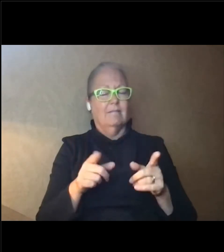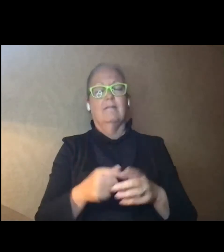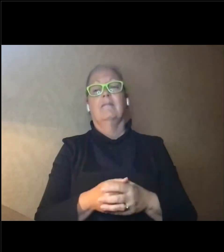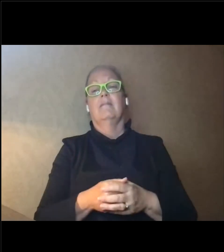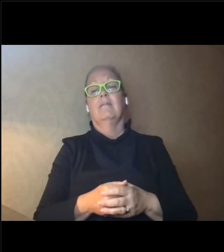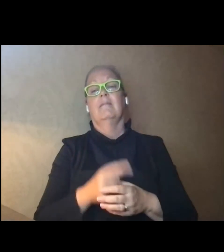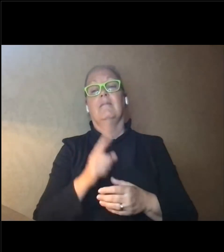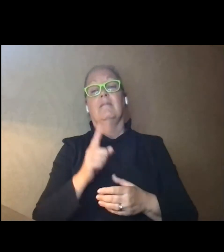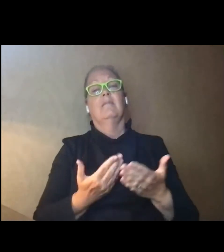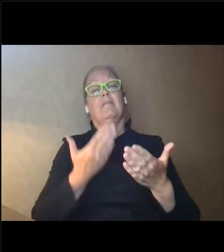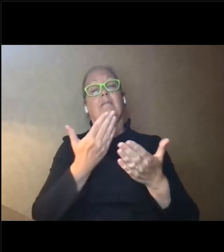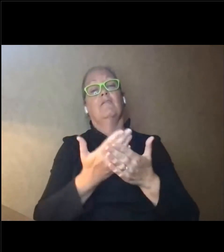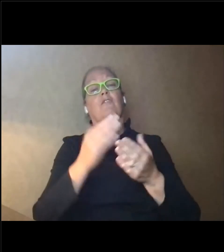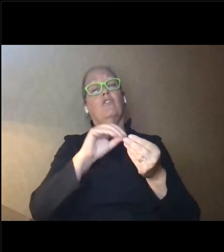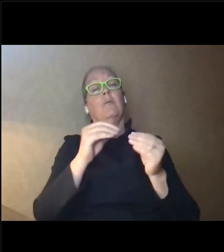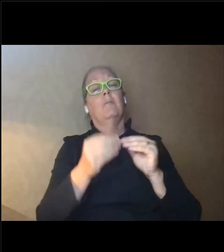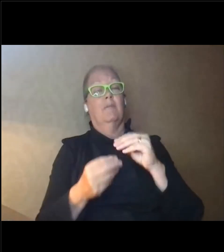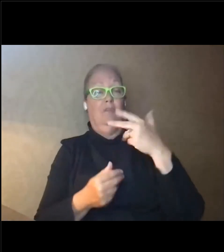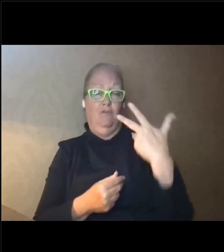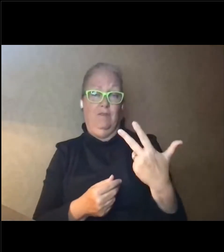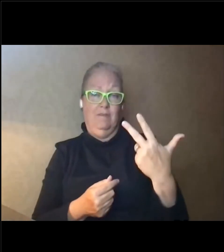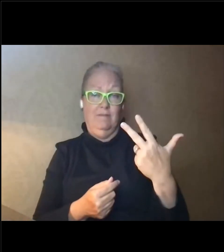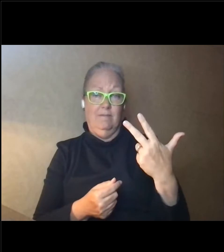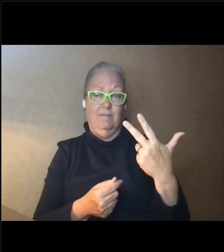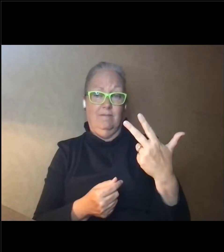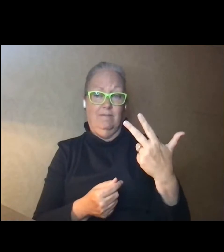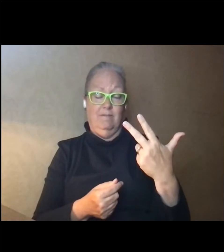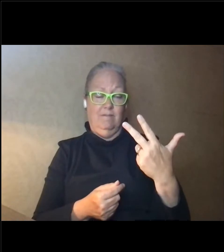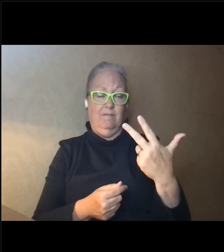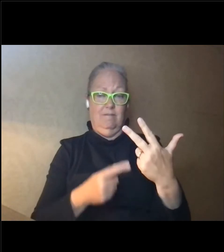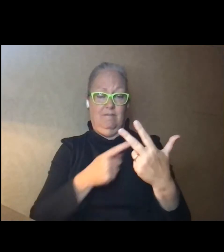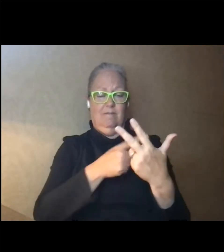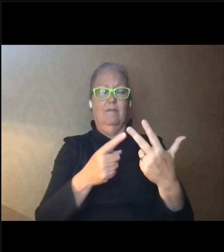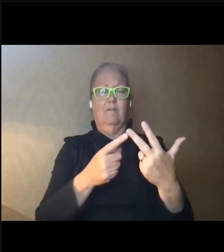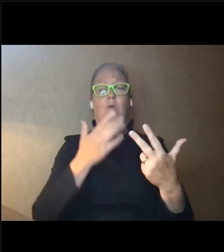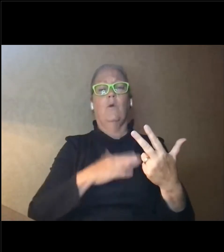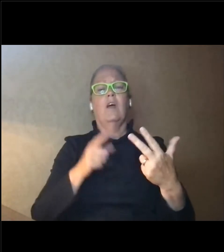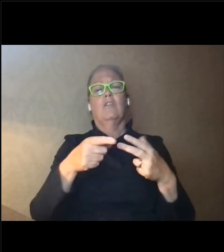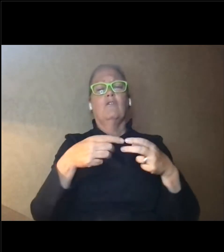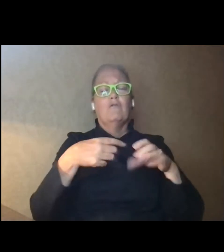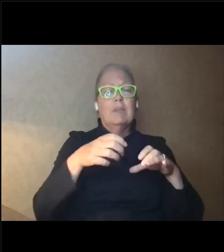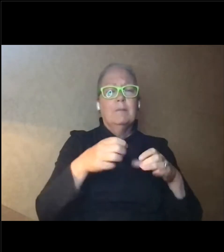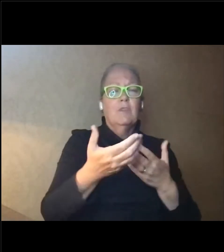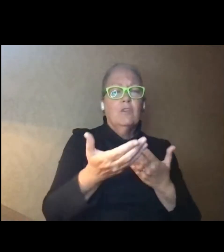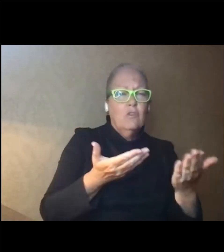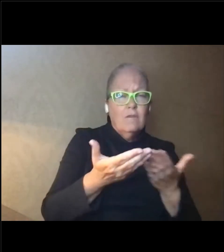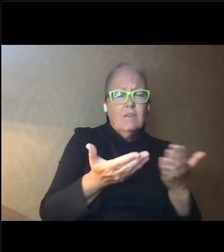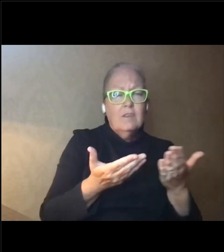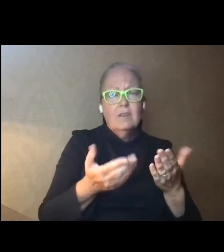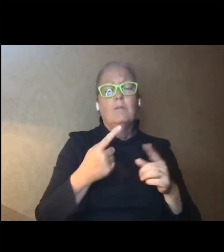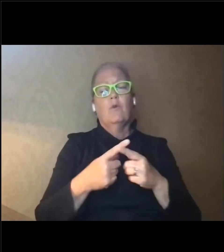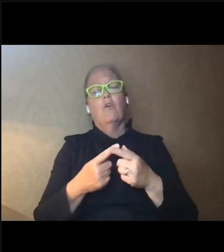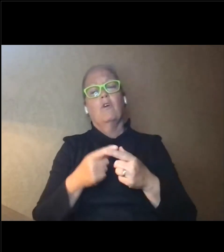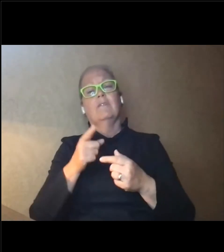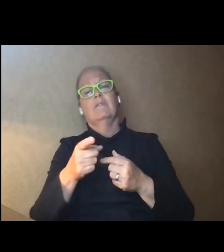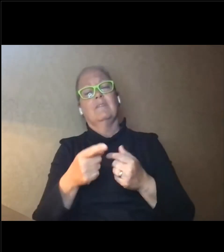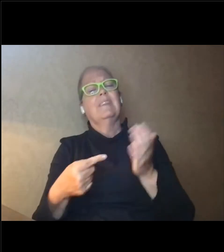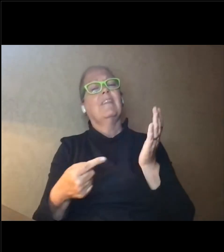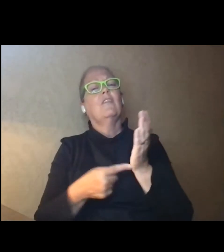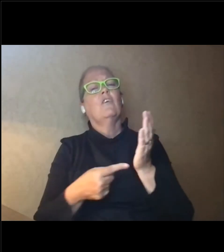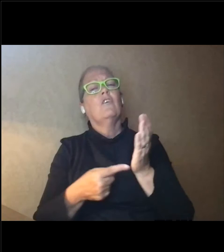recommendation 3 on strengthening rehabilitation services and assistive technology within the health system